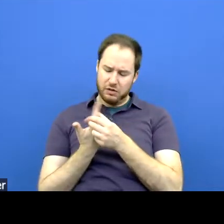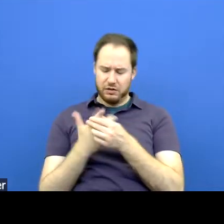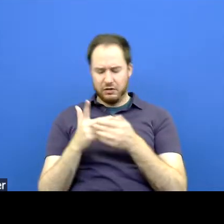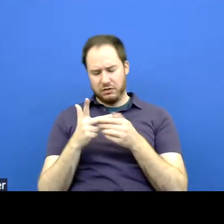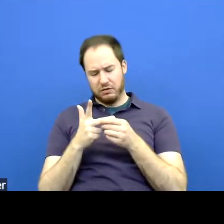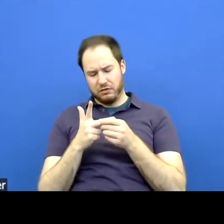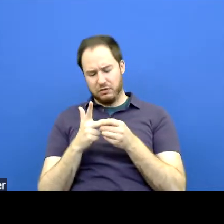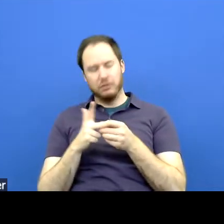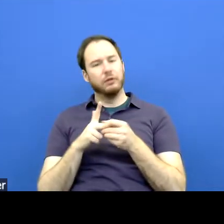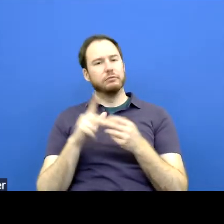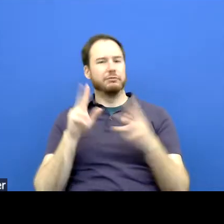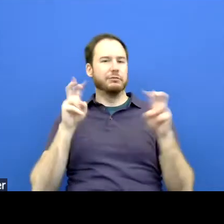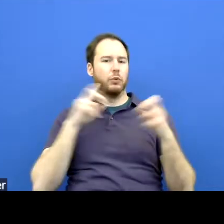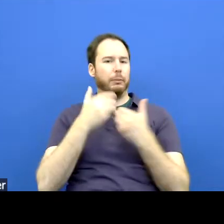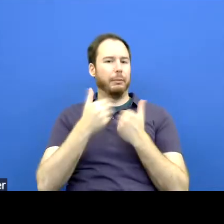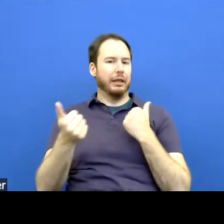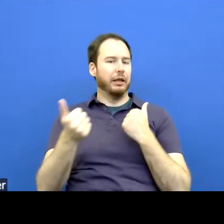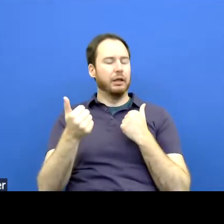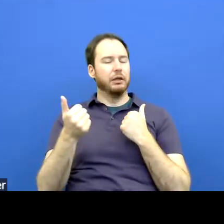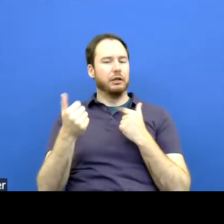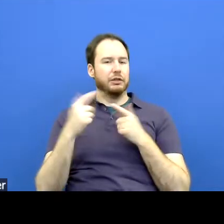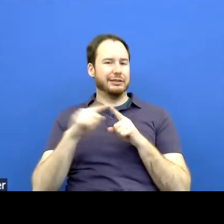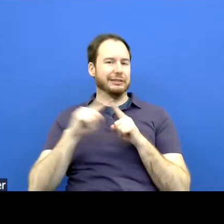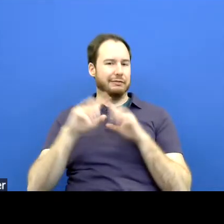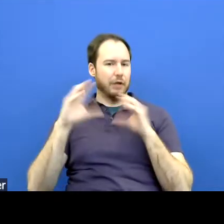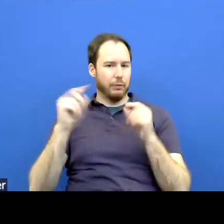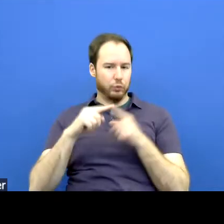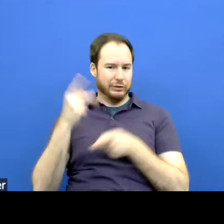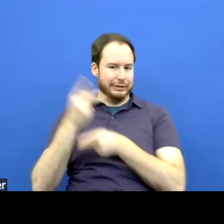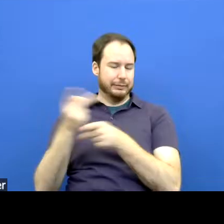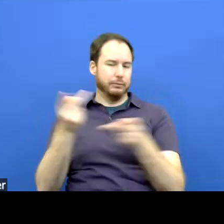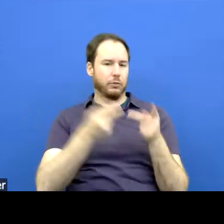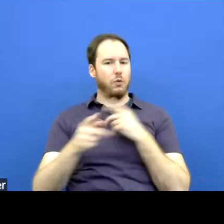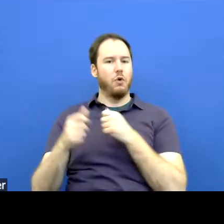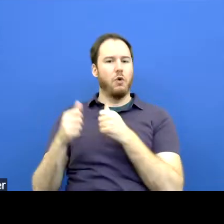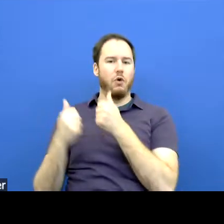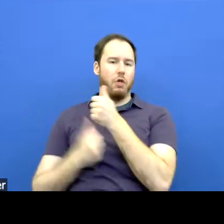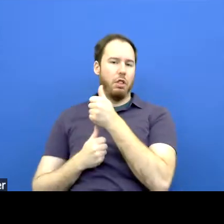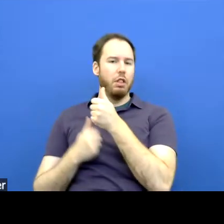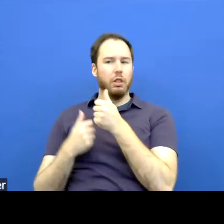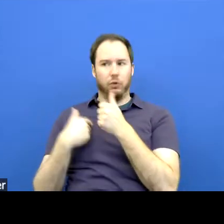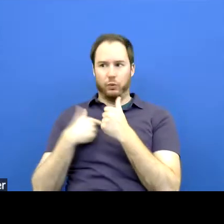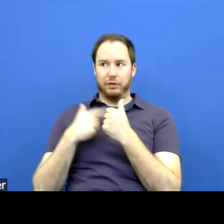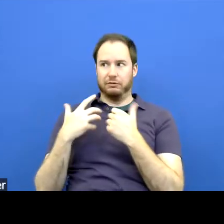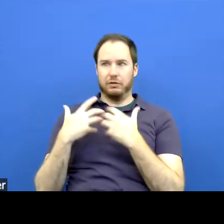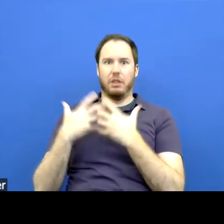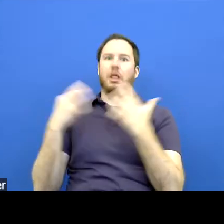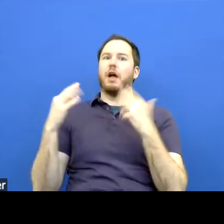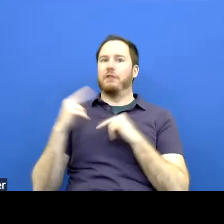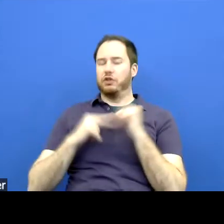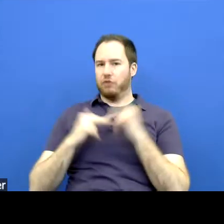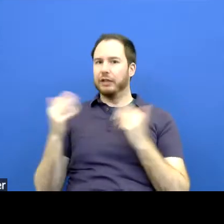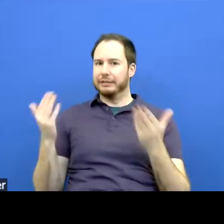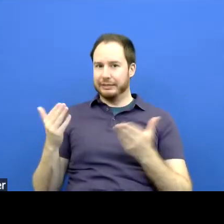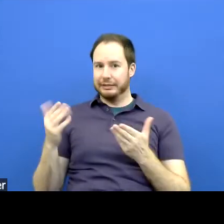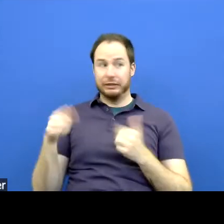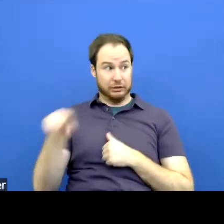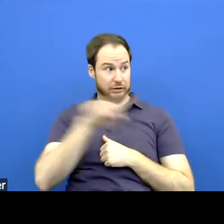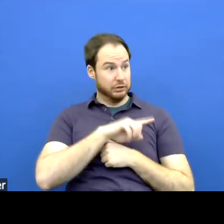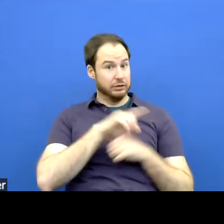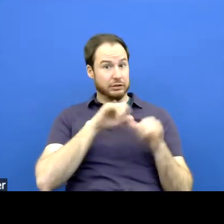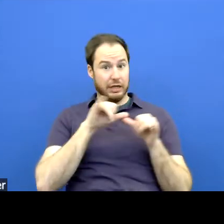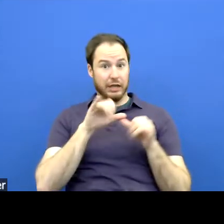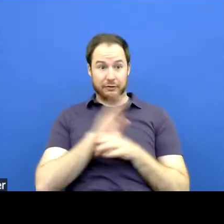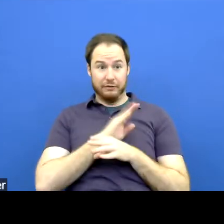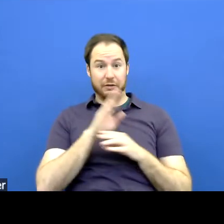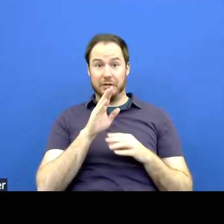Basically we split them up amongst the different companies and keep them all busy. With the amount of construction here, keeping the firms busy is